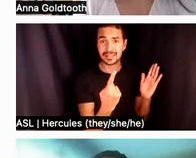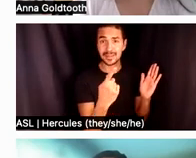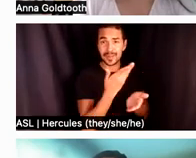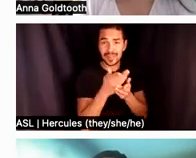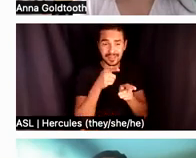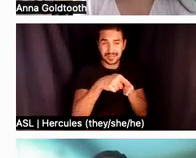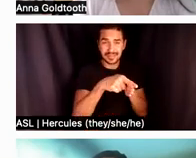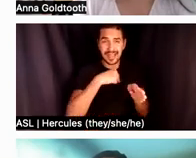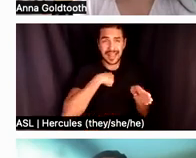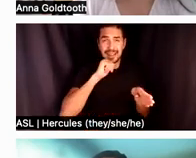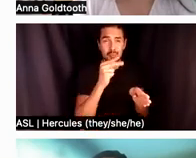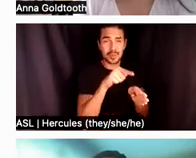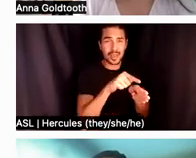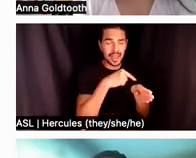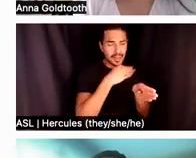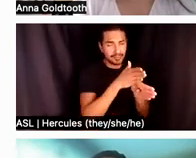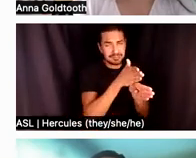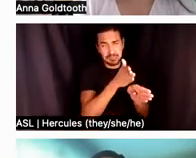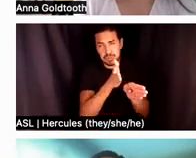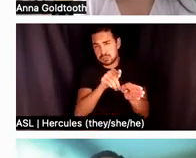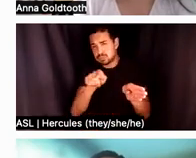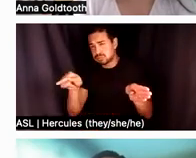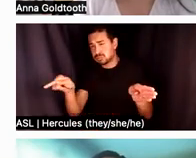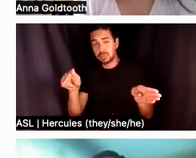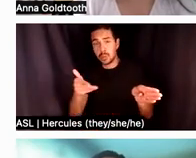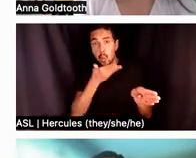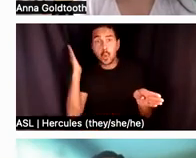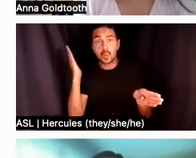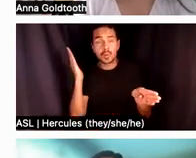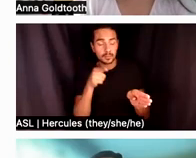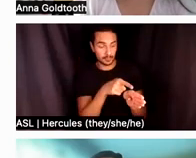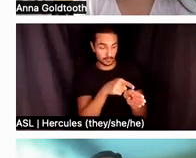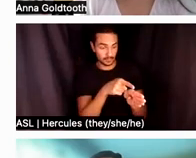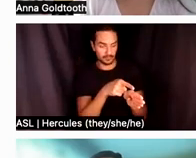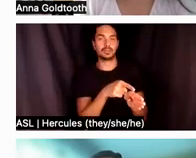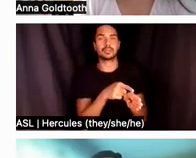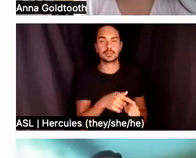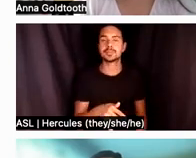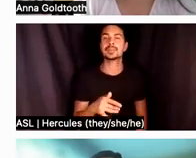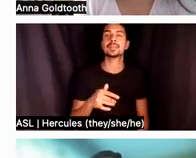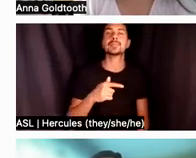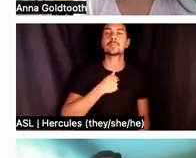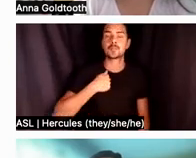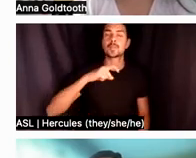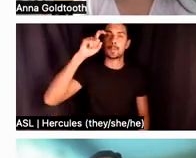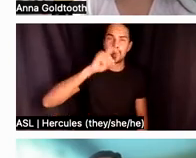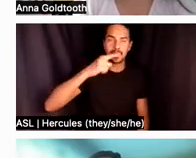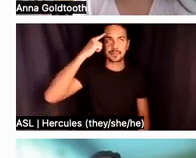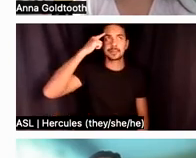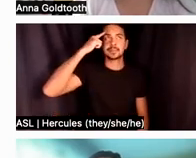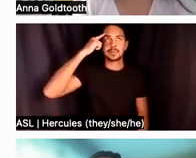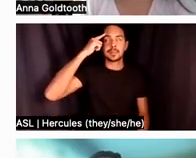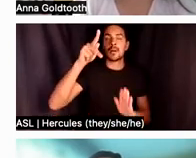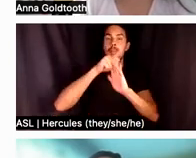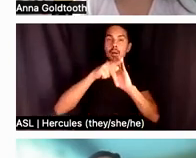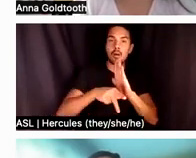different things. Like, so if we can really start to parse out each of our like policies and the way that we behave, what can we